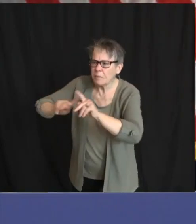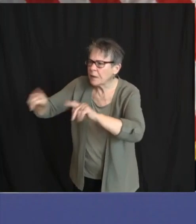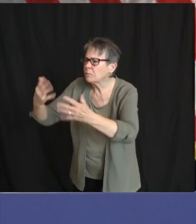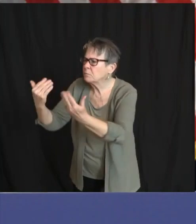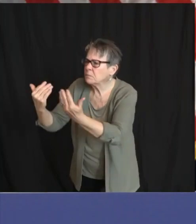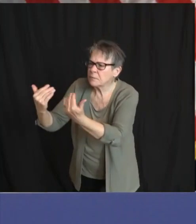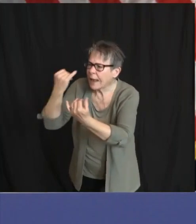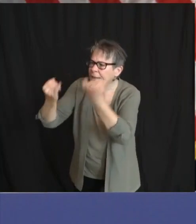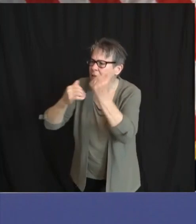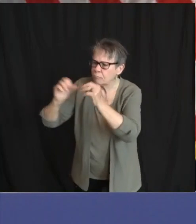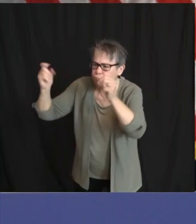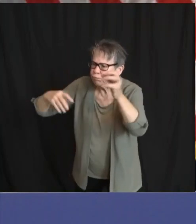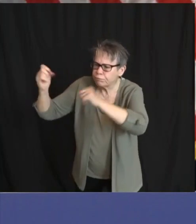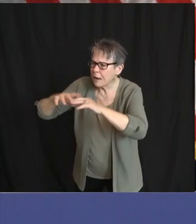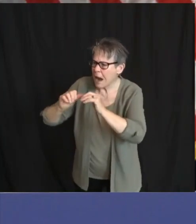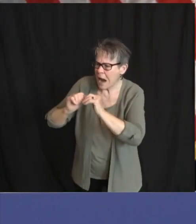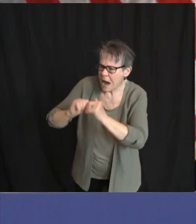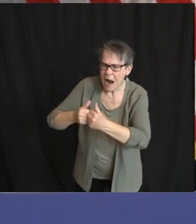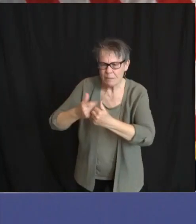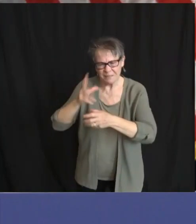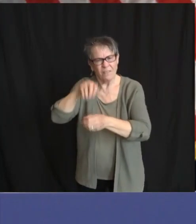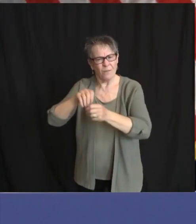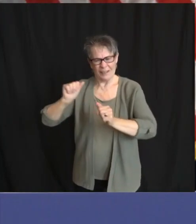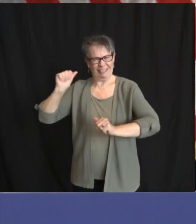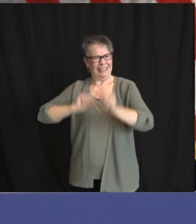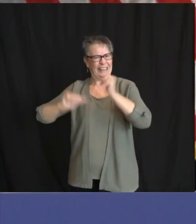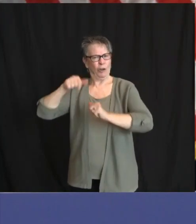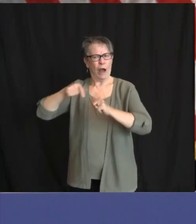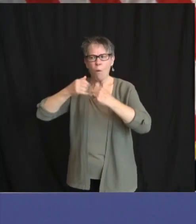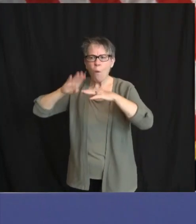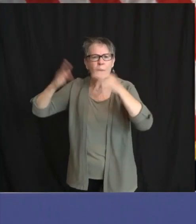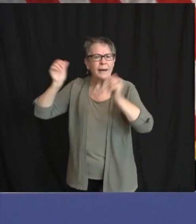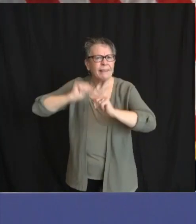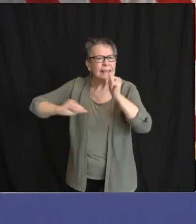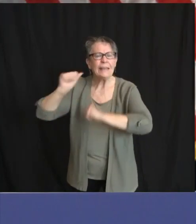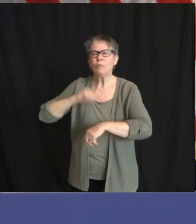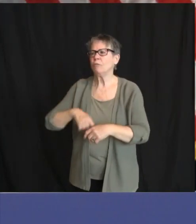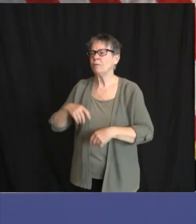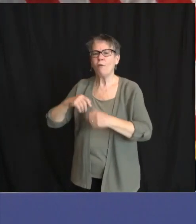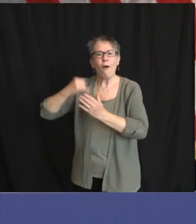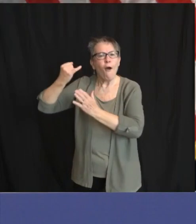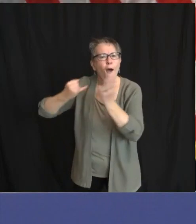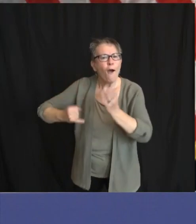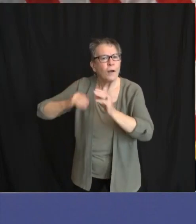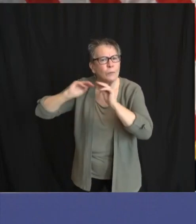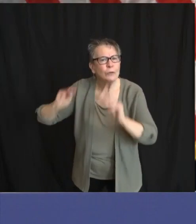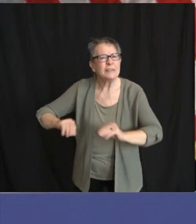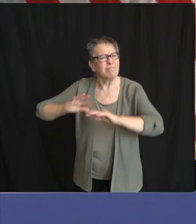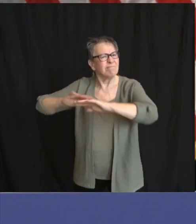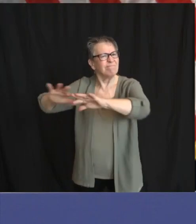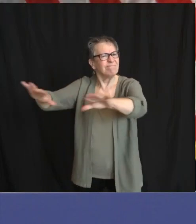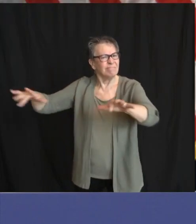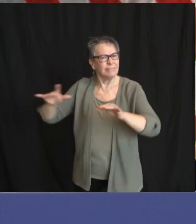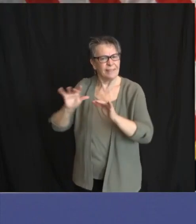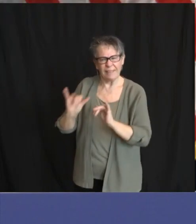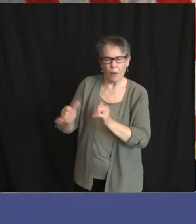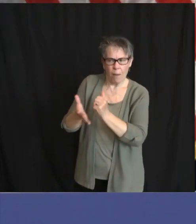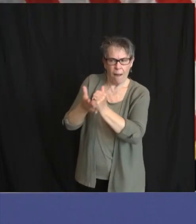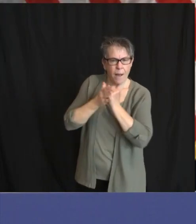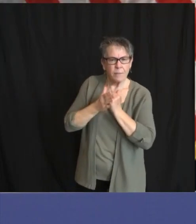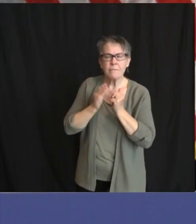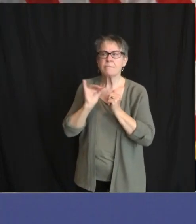we had to pick our spots and make sure that we felt comfortable with not just the people, and they're extraordinary.